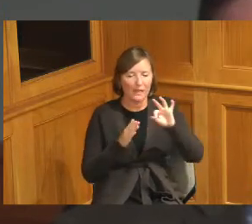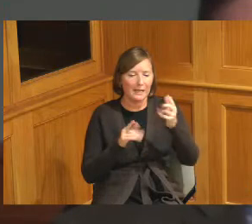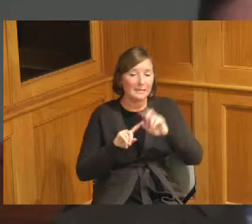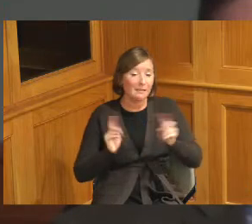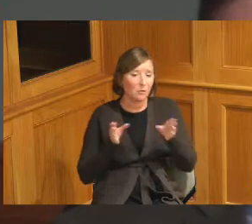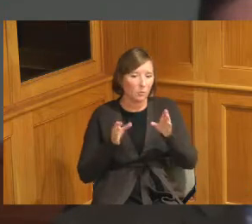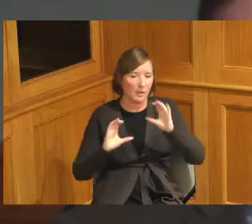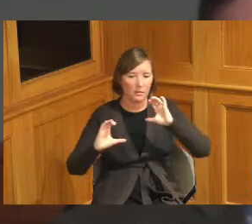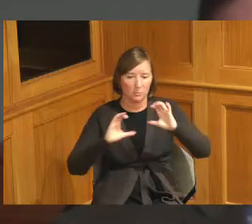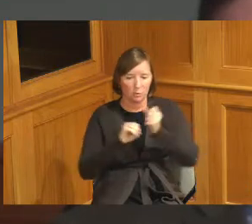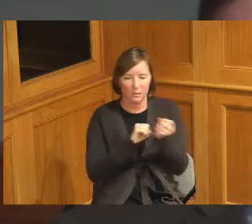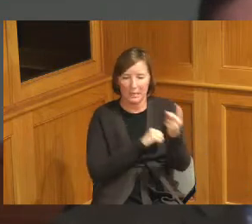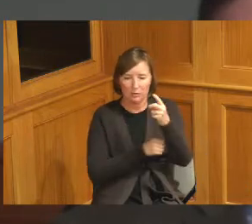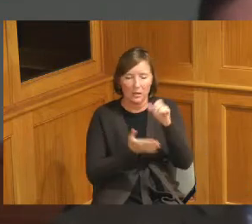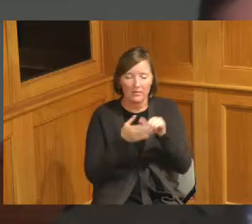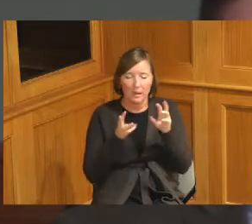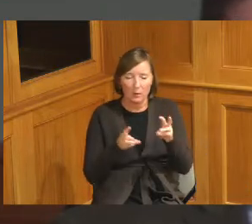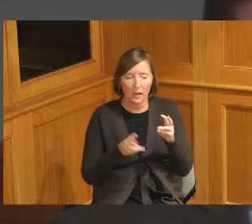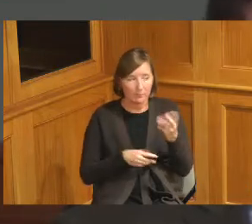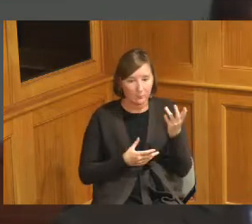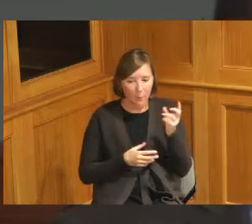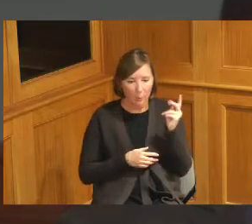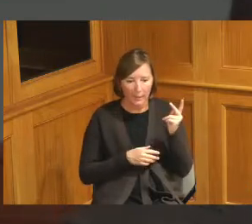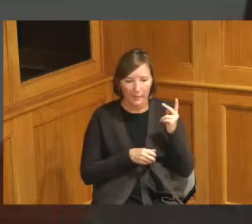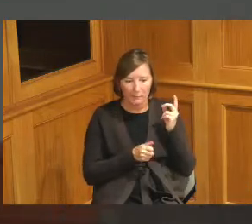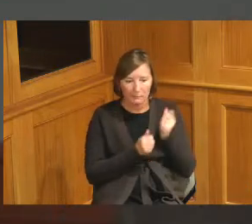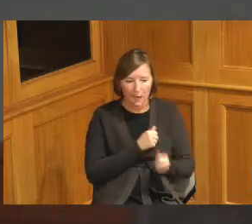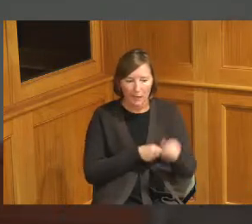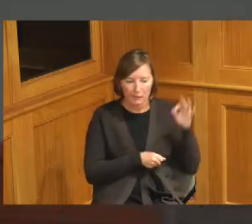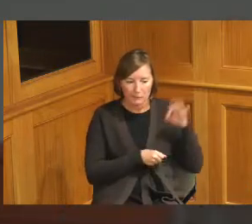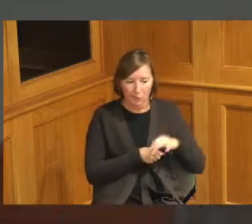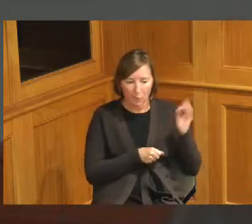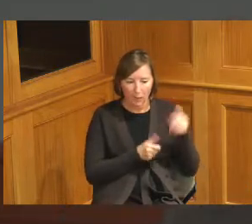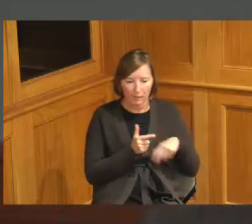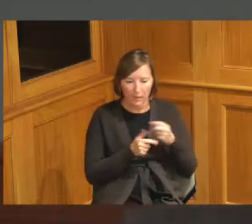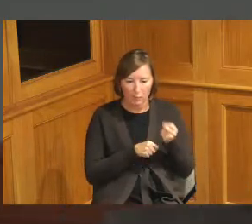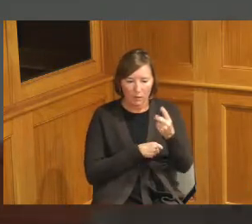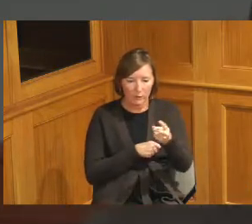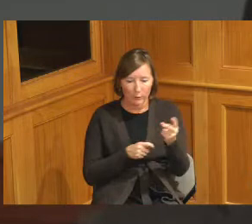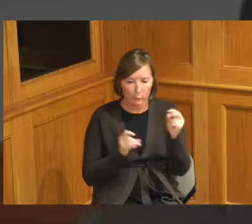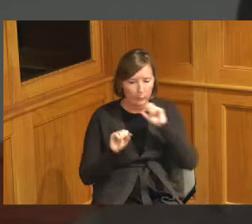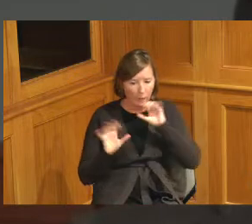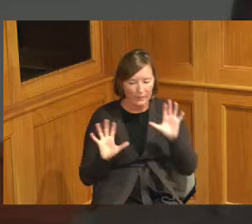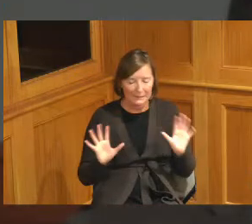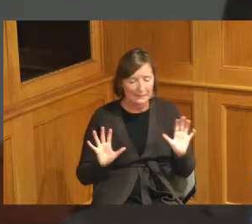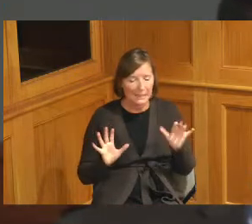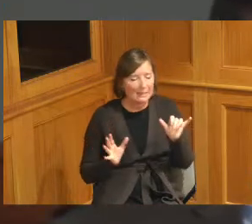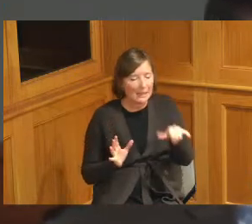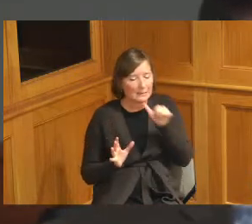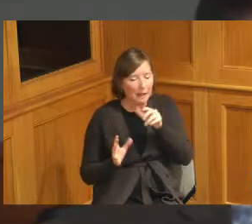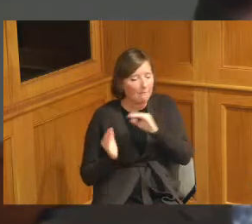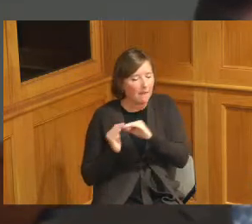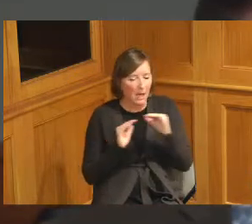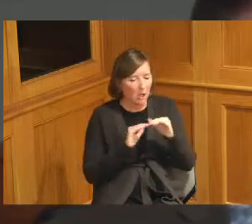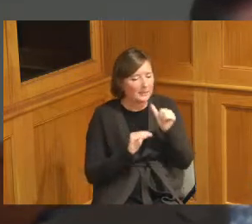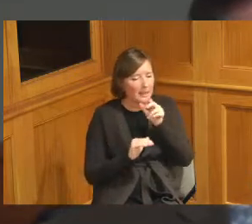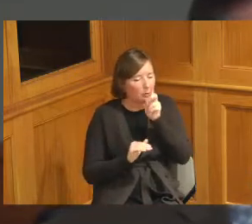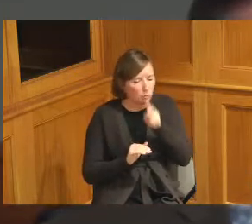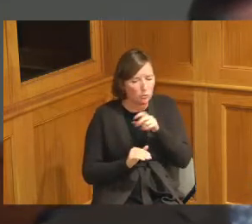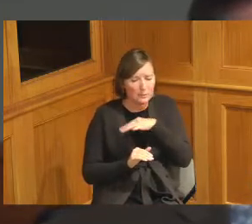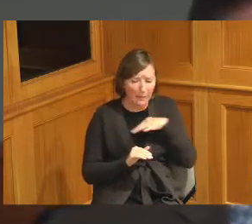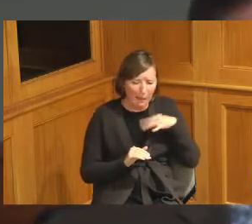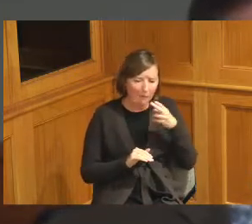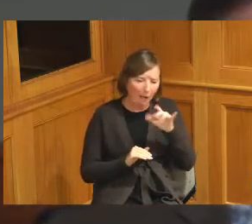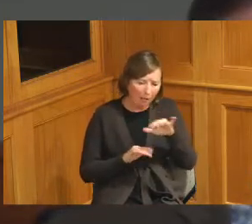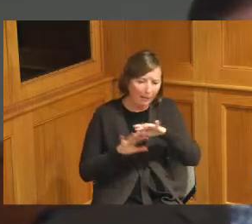next year, so you're not doesn't look like a program just went dark and that we didn't do anything on it, that type of thing, because that's not fair to the staff, Holly, et